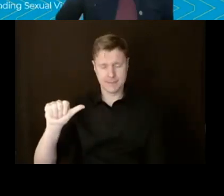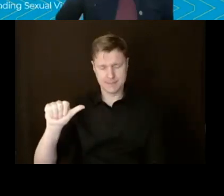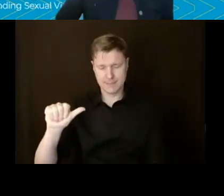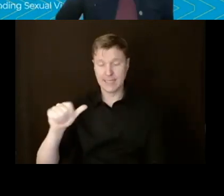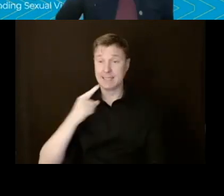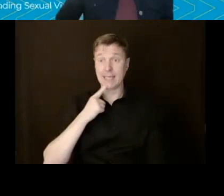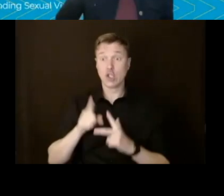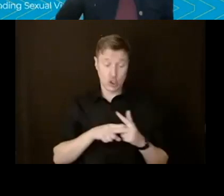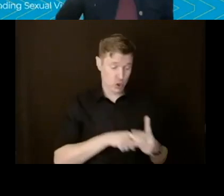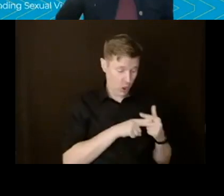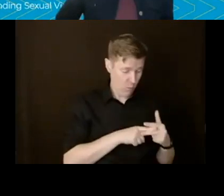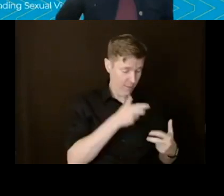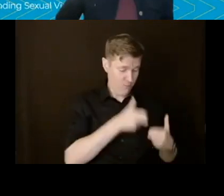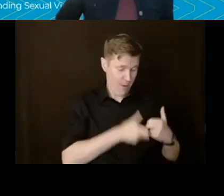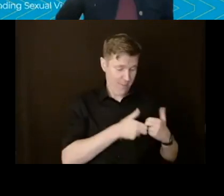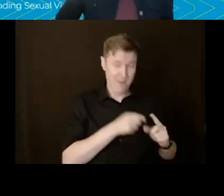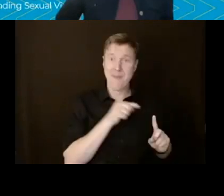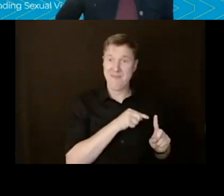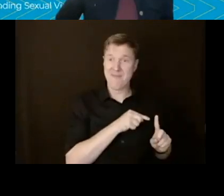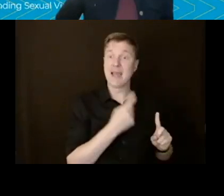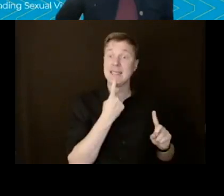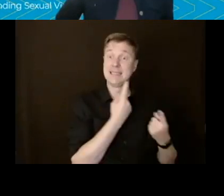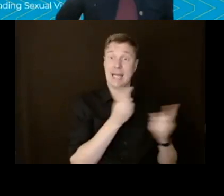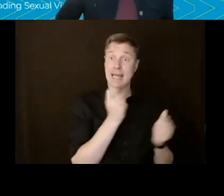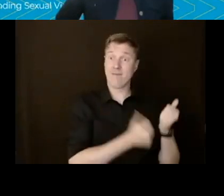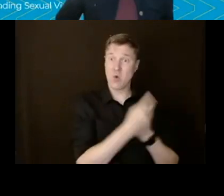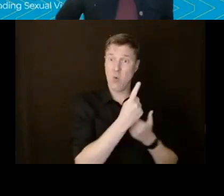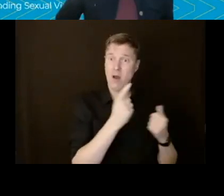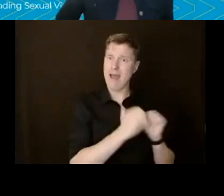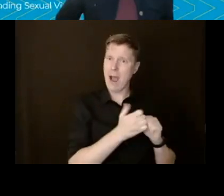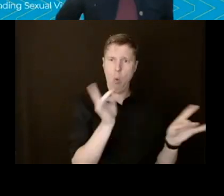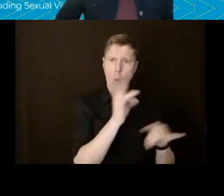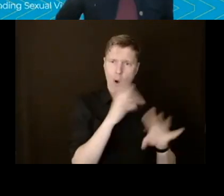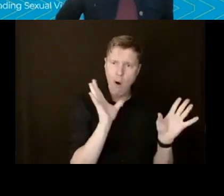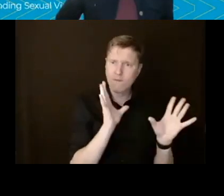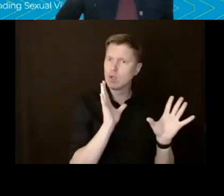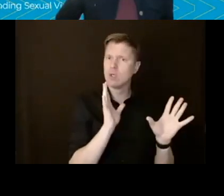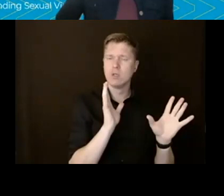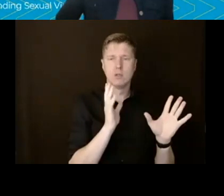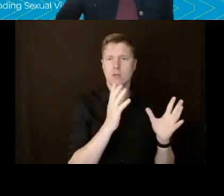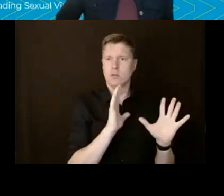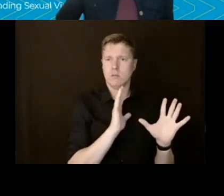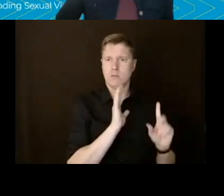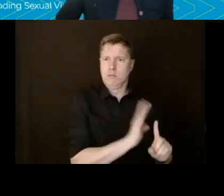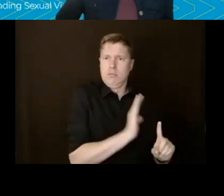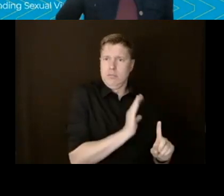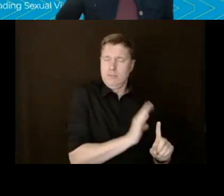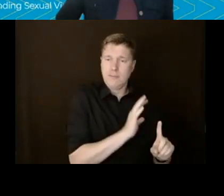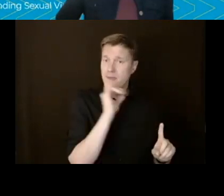with the problem first. Tell everyone how awful, horrible, terrible things are or